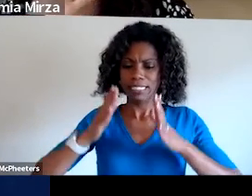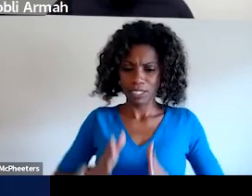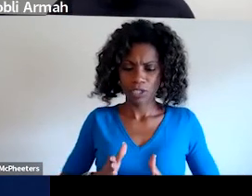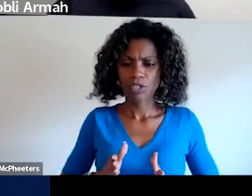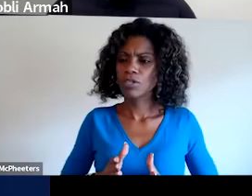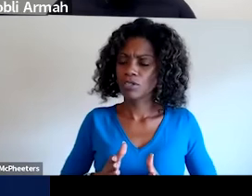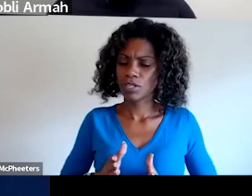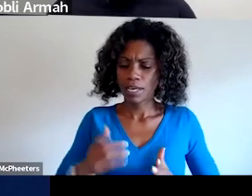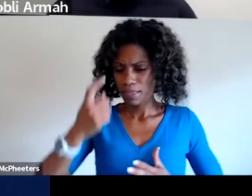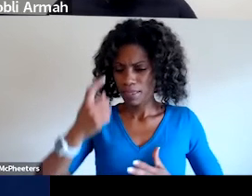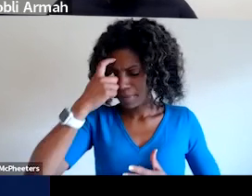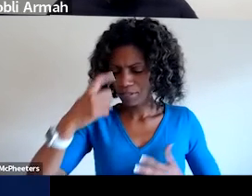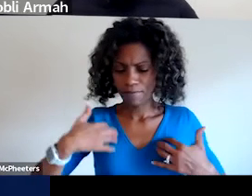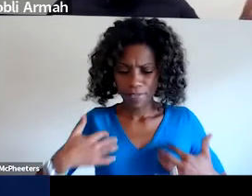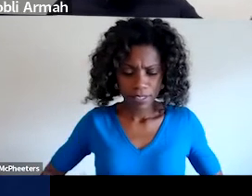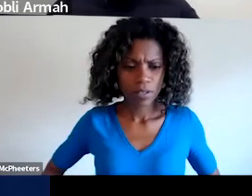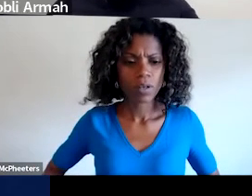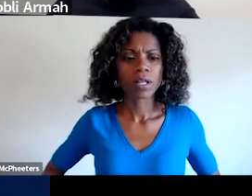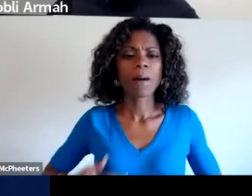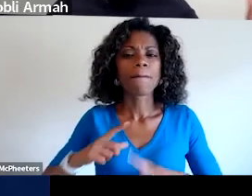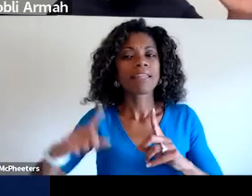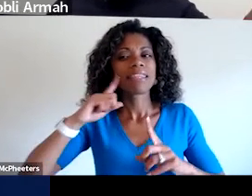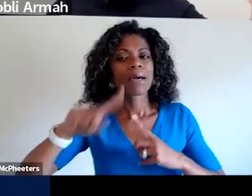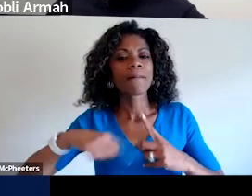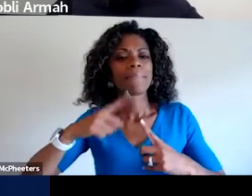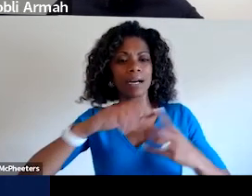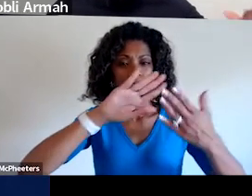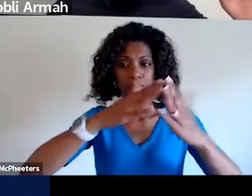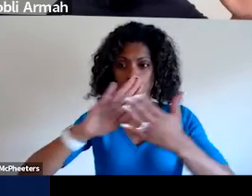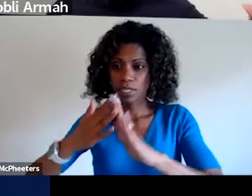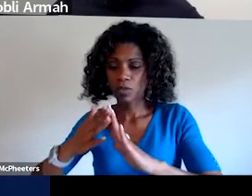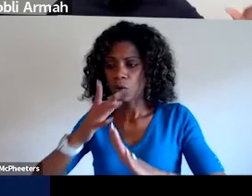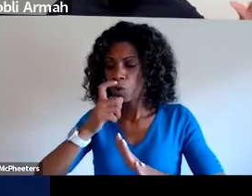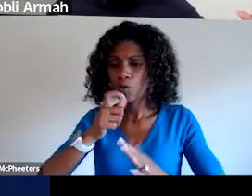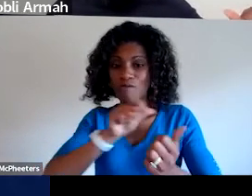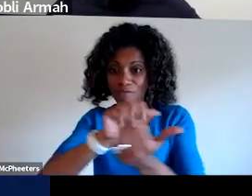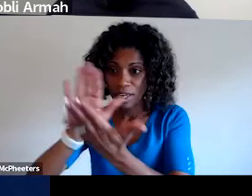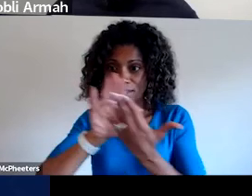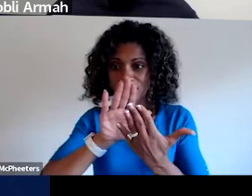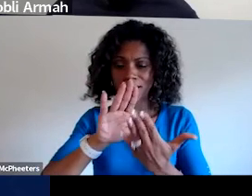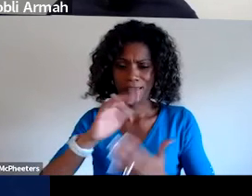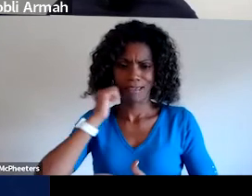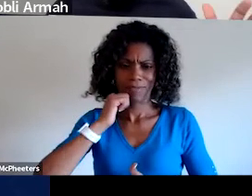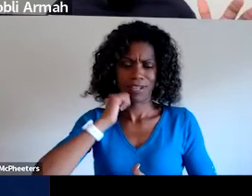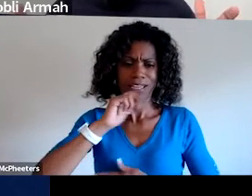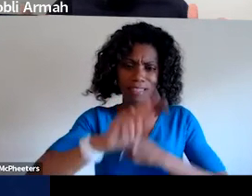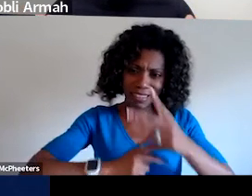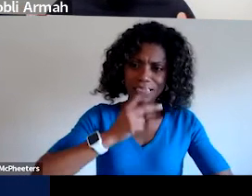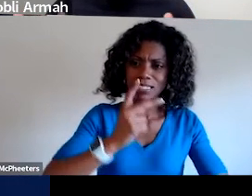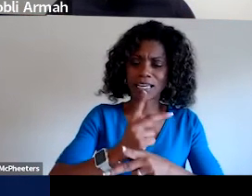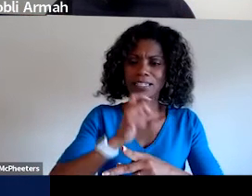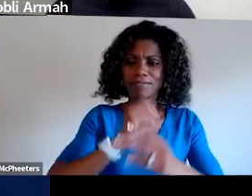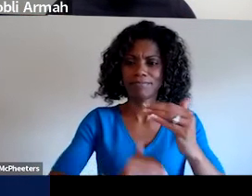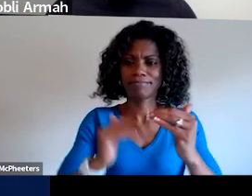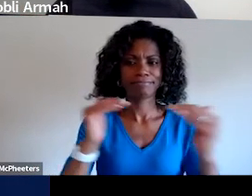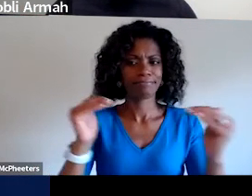work, imagine the level of fatigue for communities that deal with these issues on a day-to-day basis. And so I always like to start